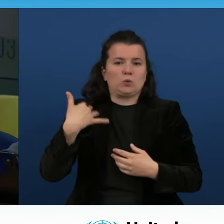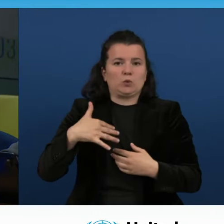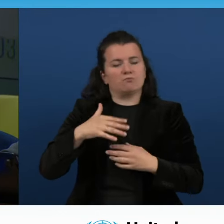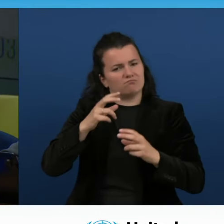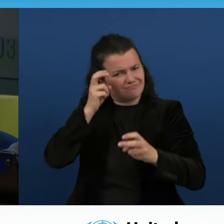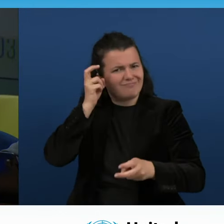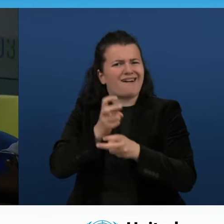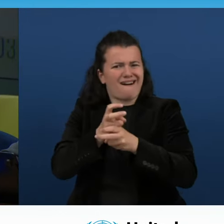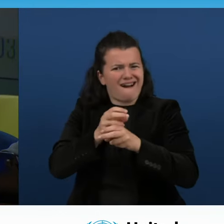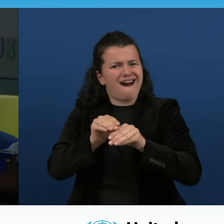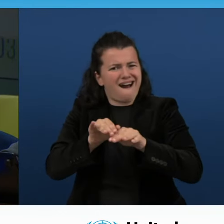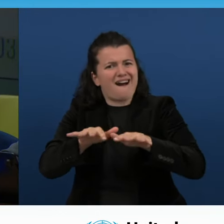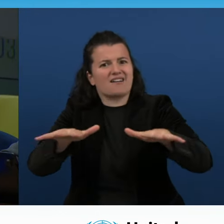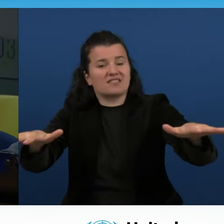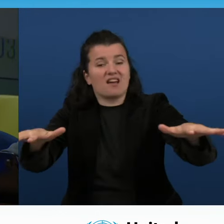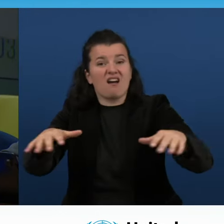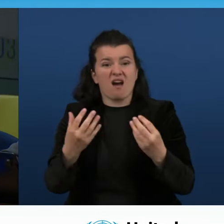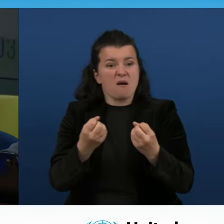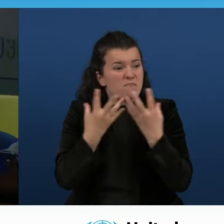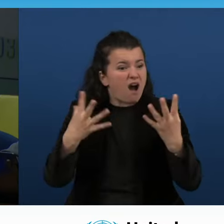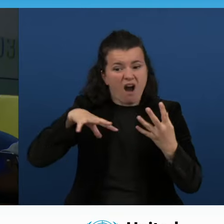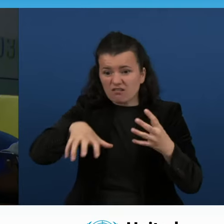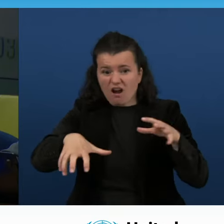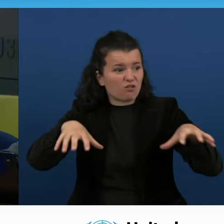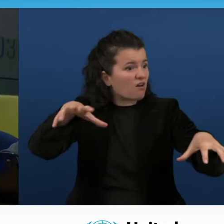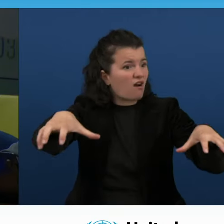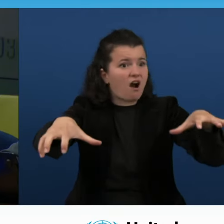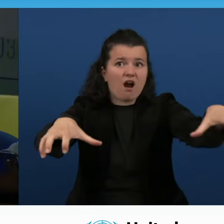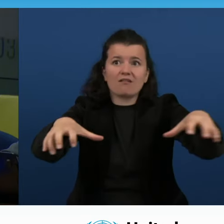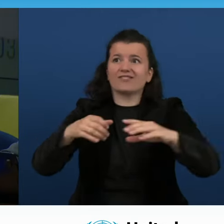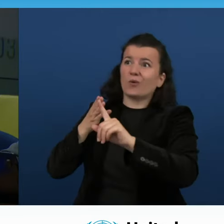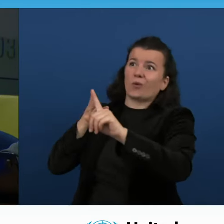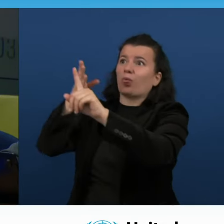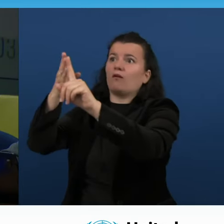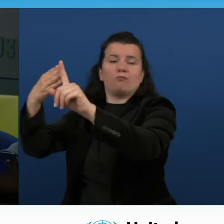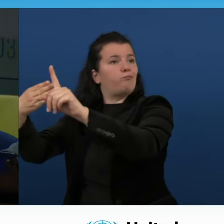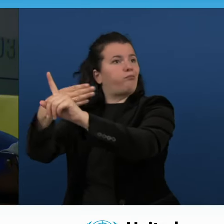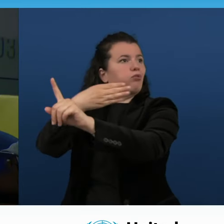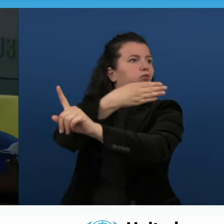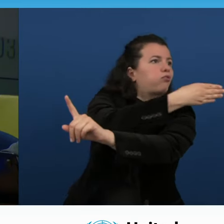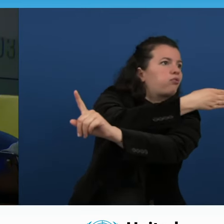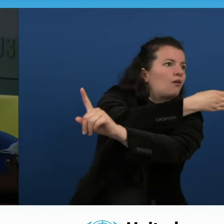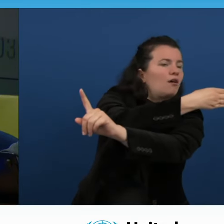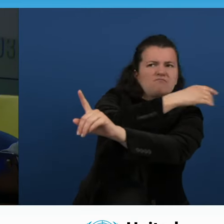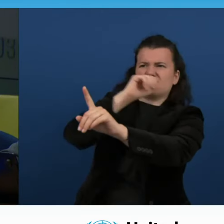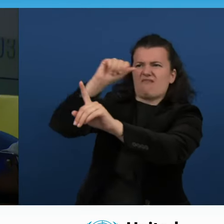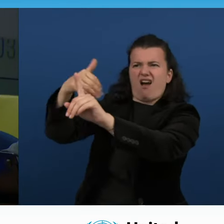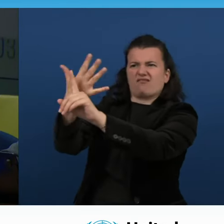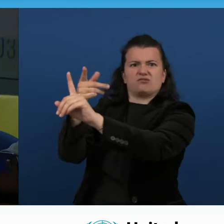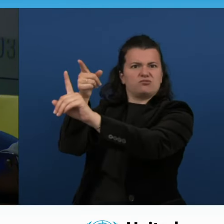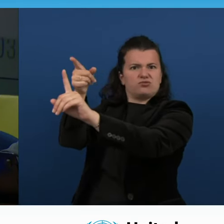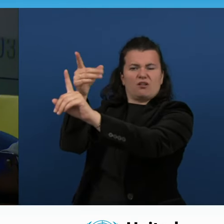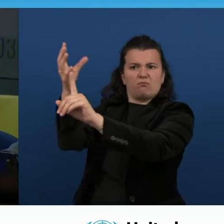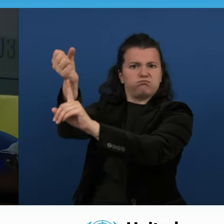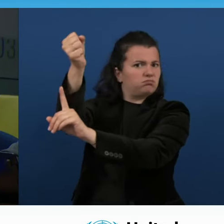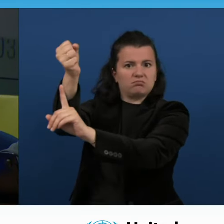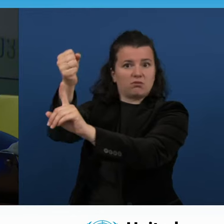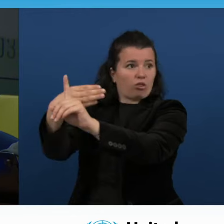path to reducing their levels of poverty for 2030. 7% of the global